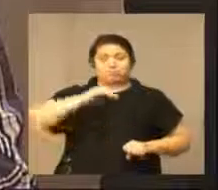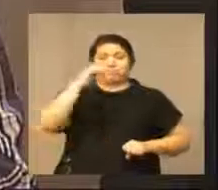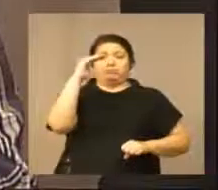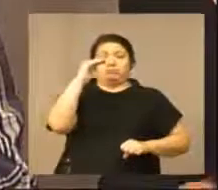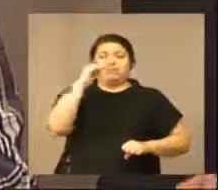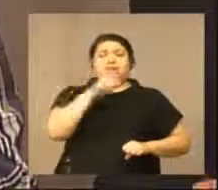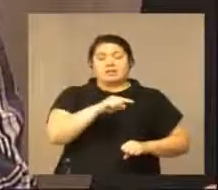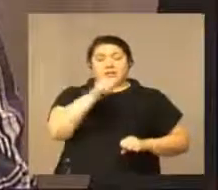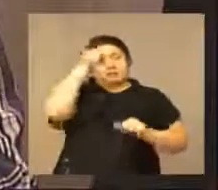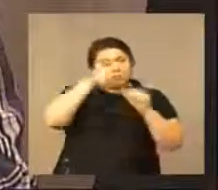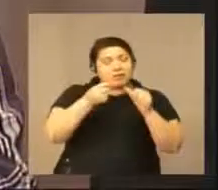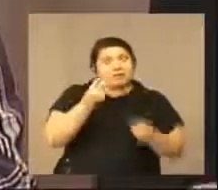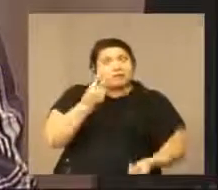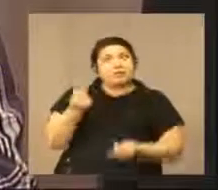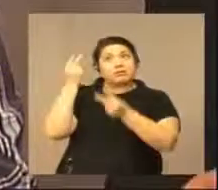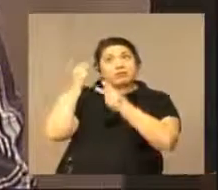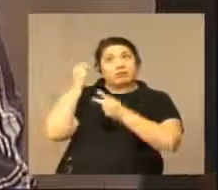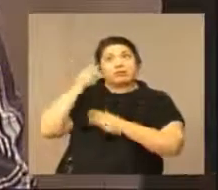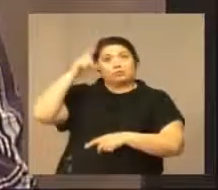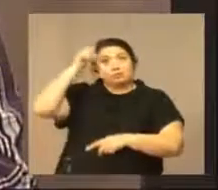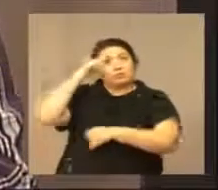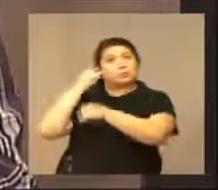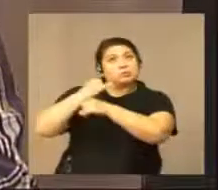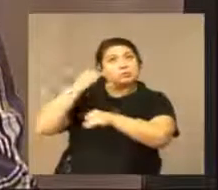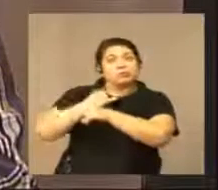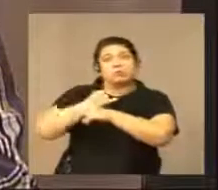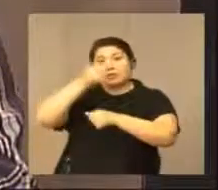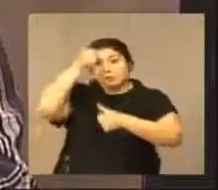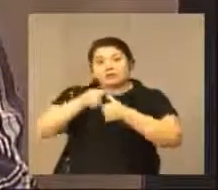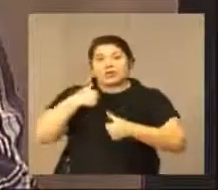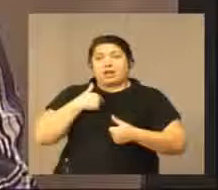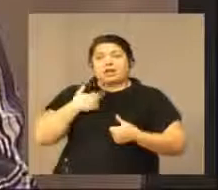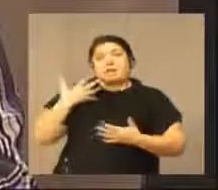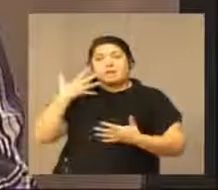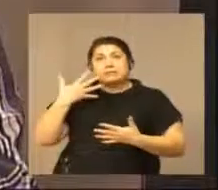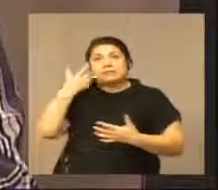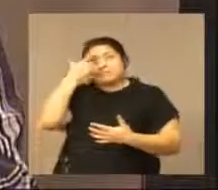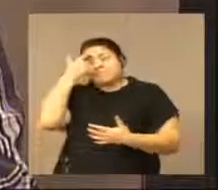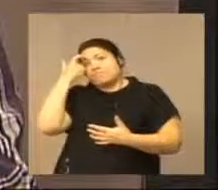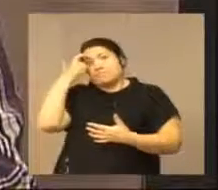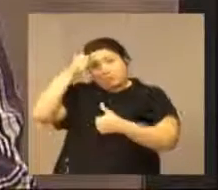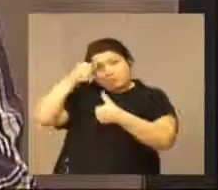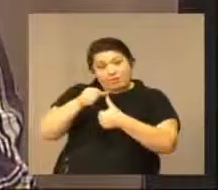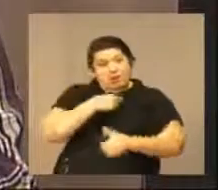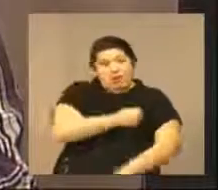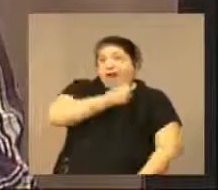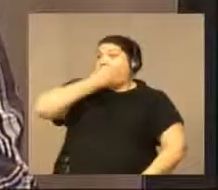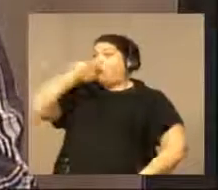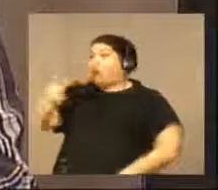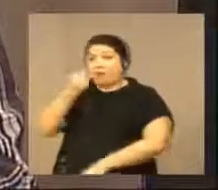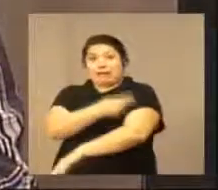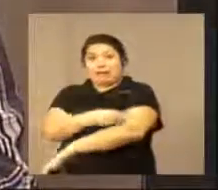experience of the residential school, re-victimizing a residential school survivor